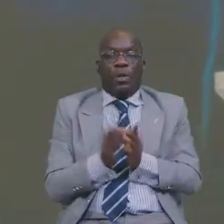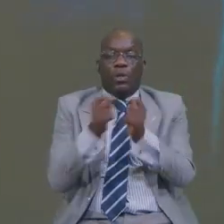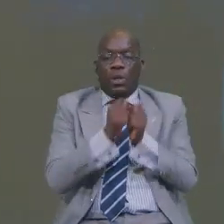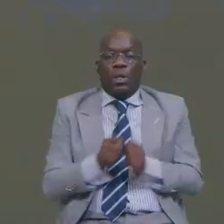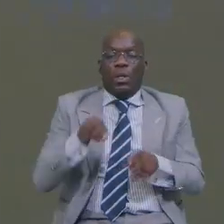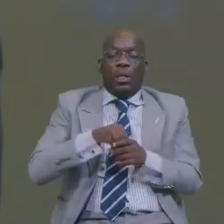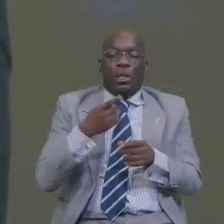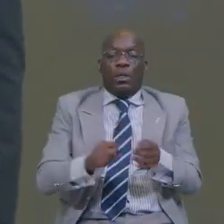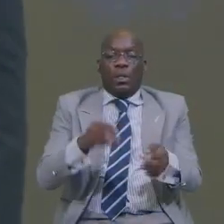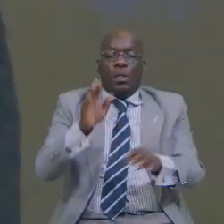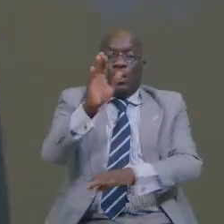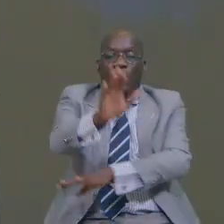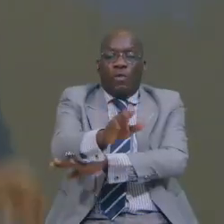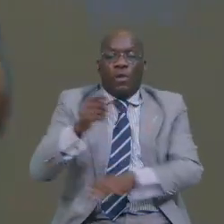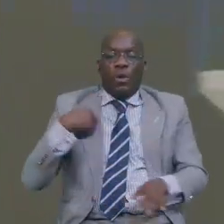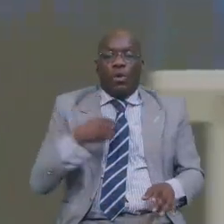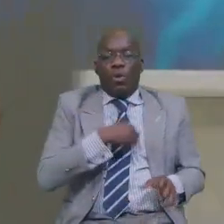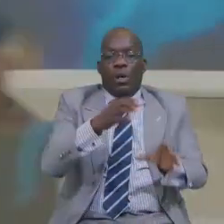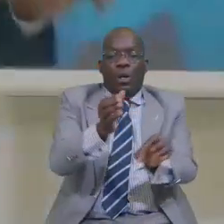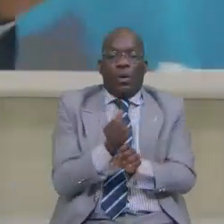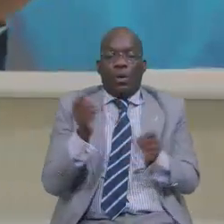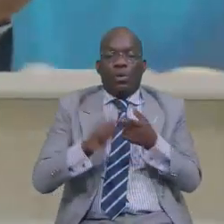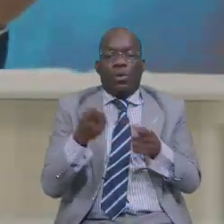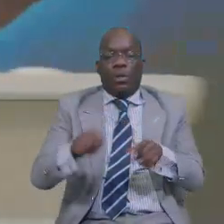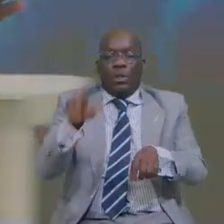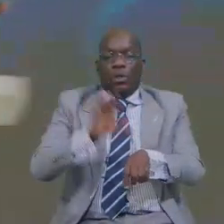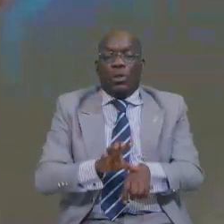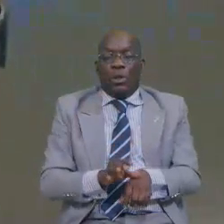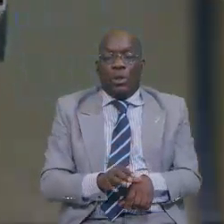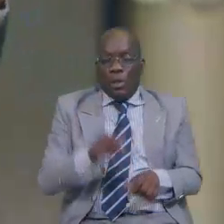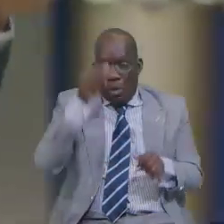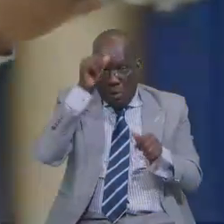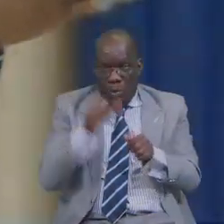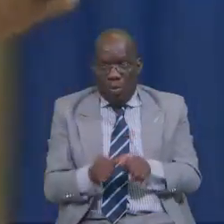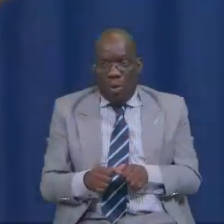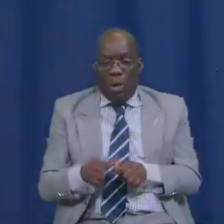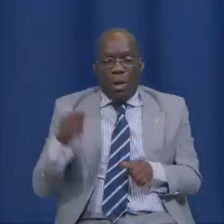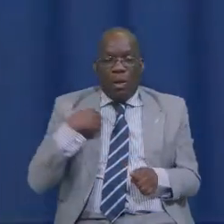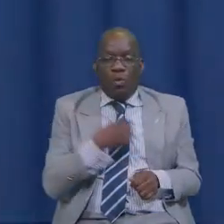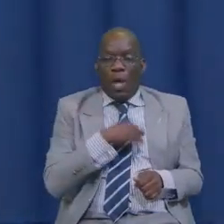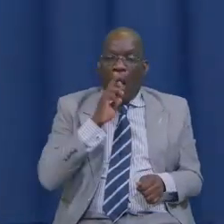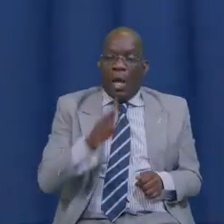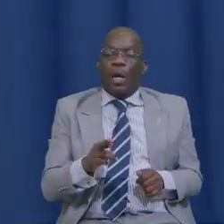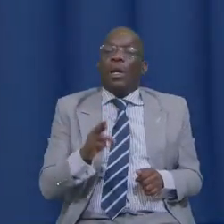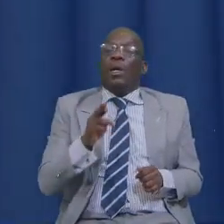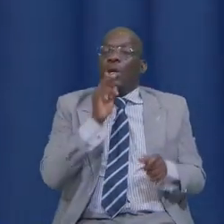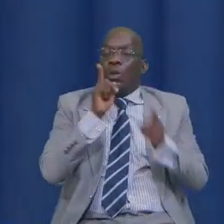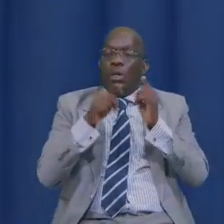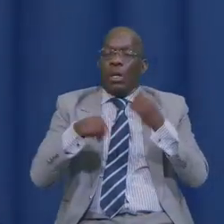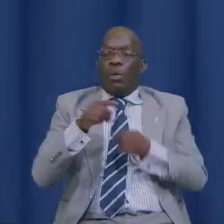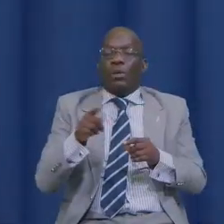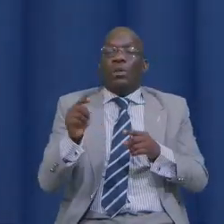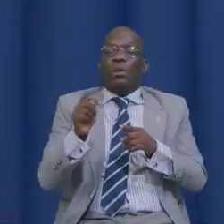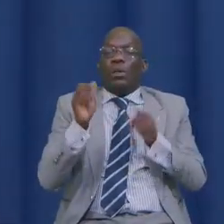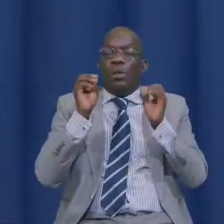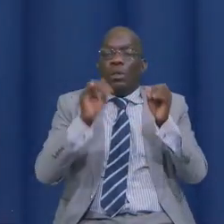the church. As we got to the church, remember, we're talking about teaching and training. When